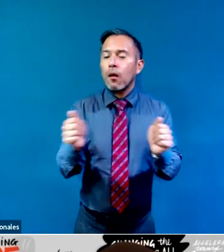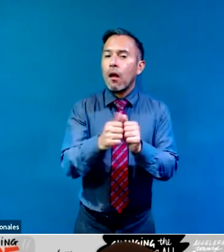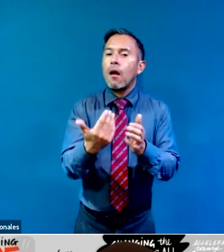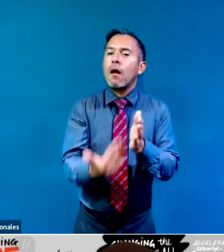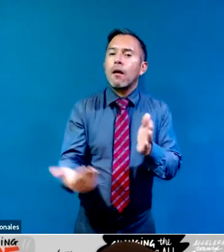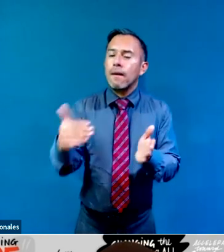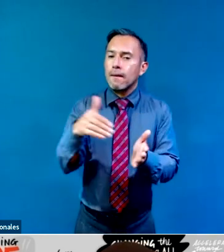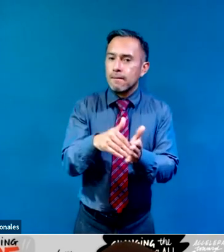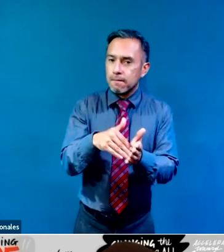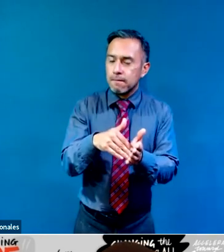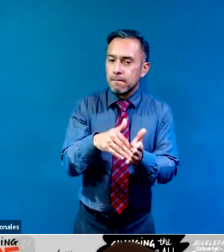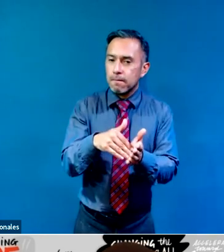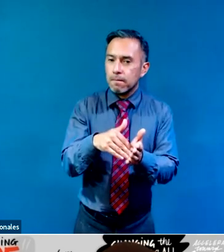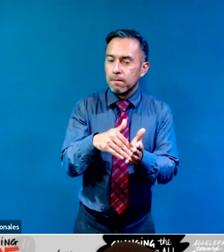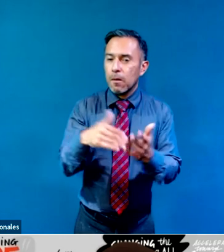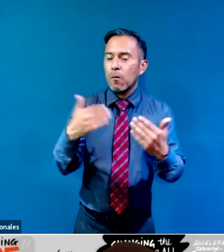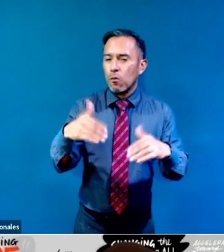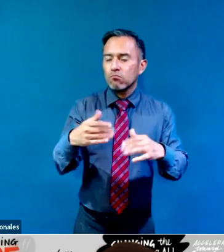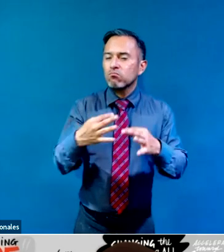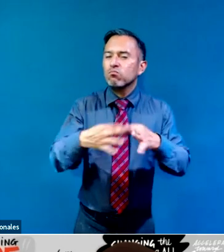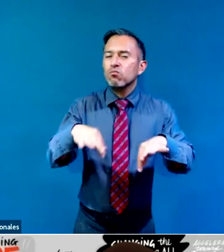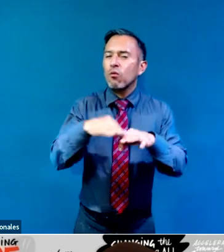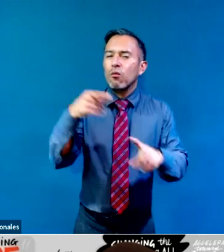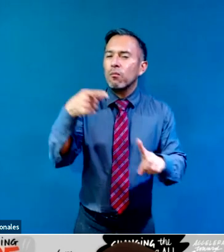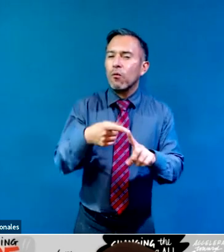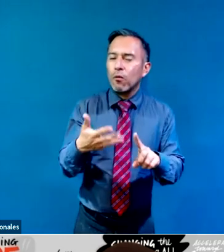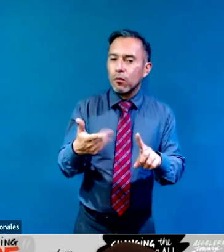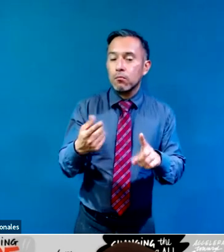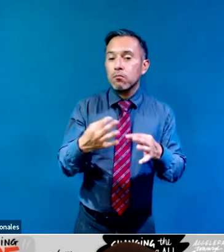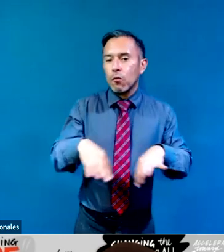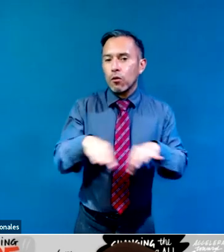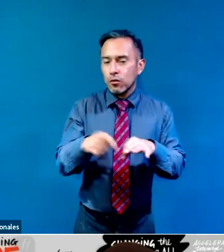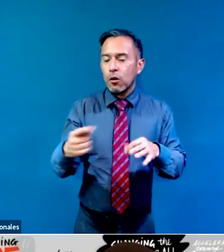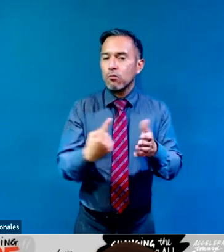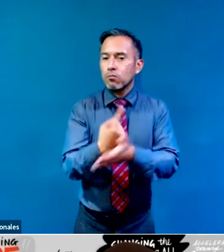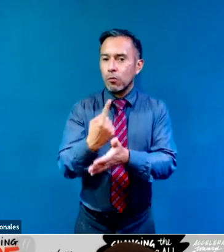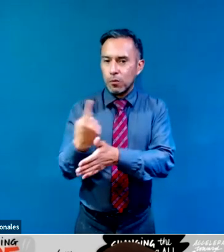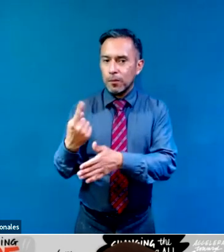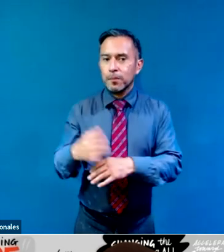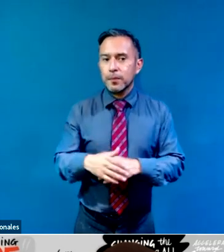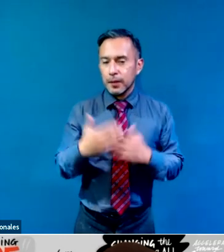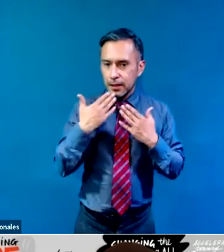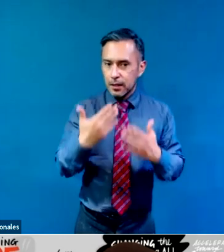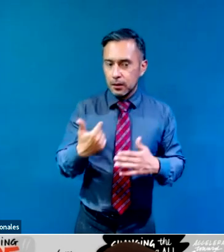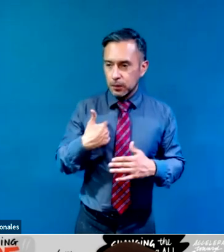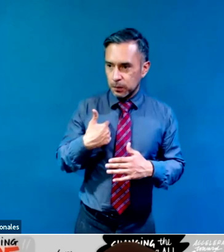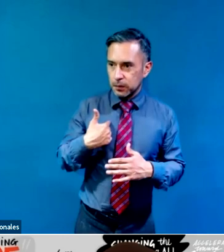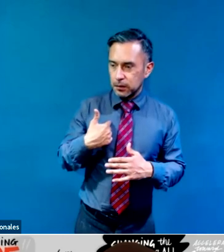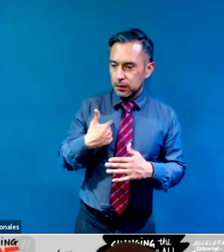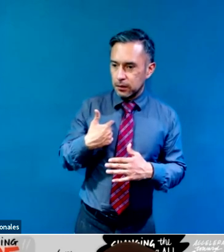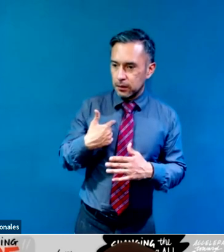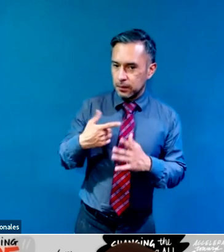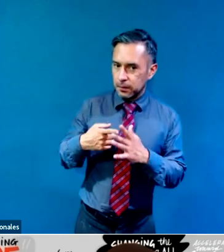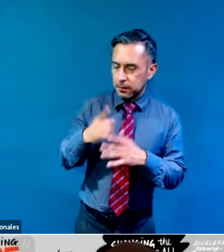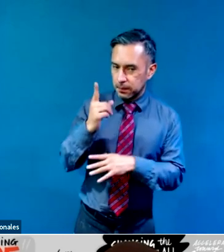a highlight on the importance and the opportunity to spotlight commitments as we